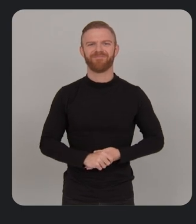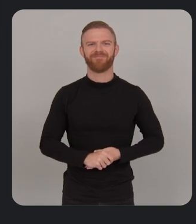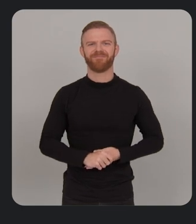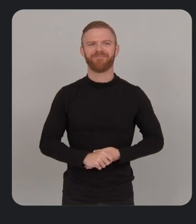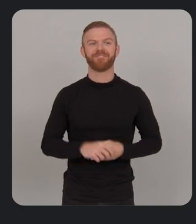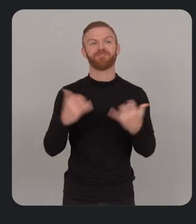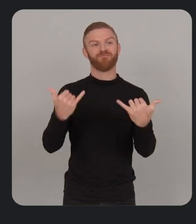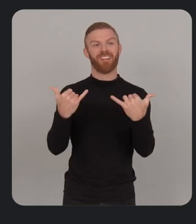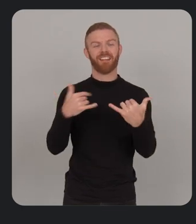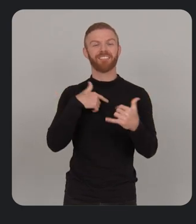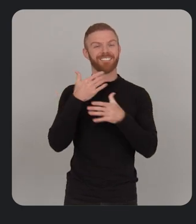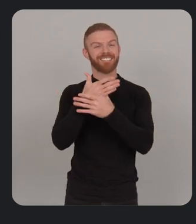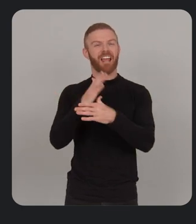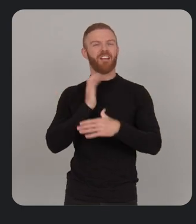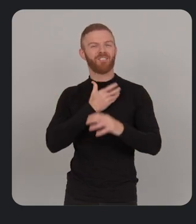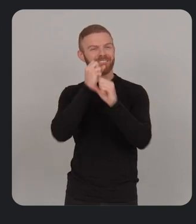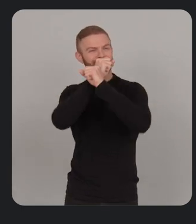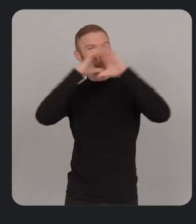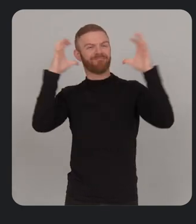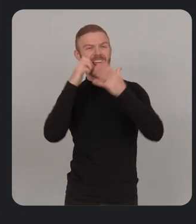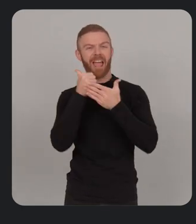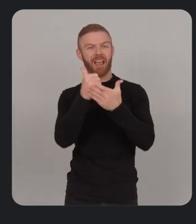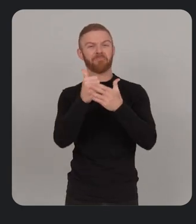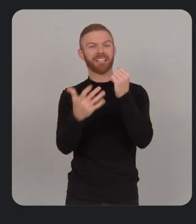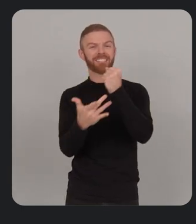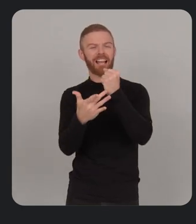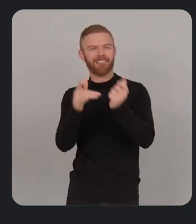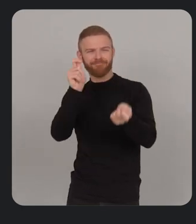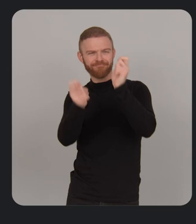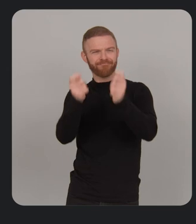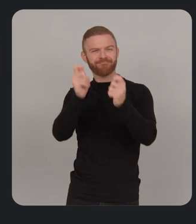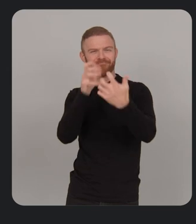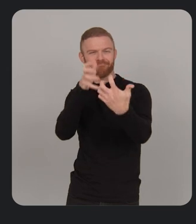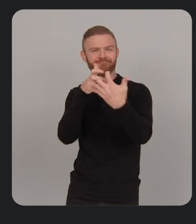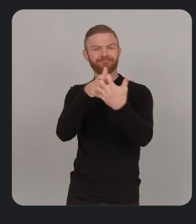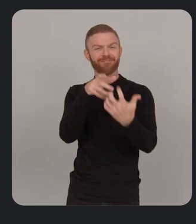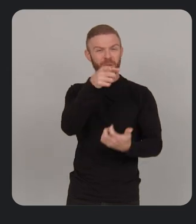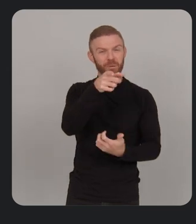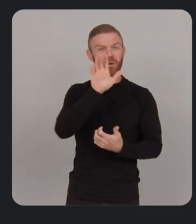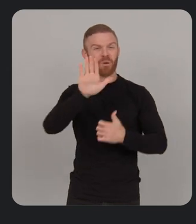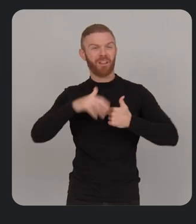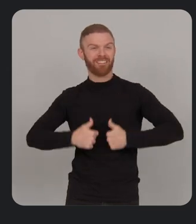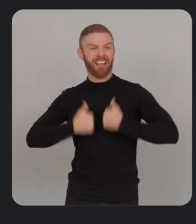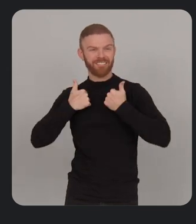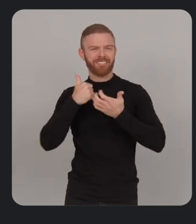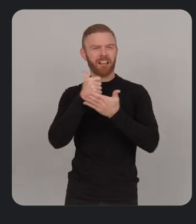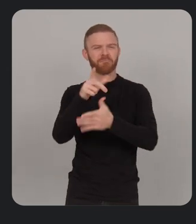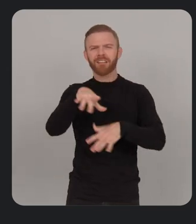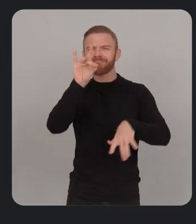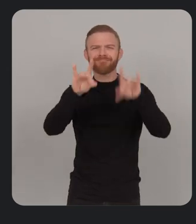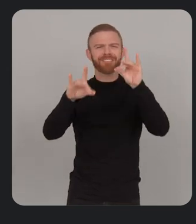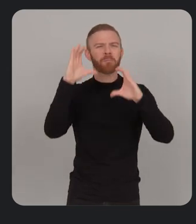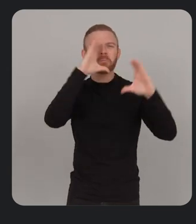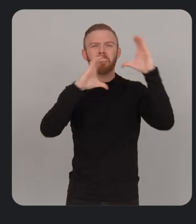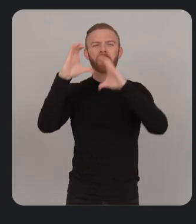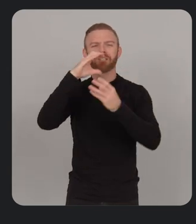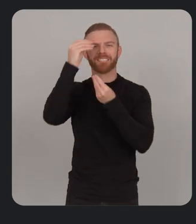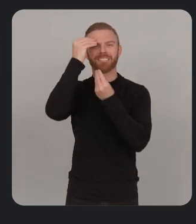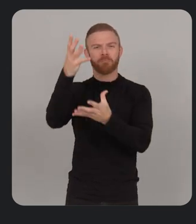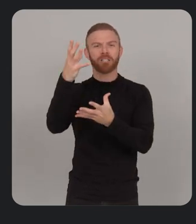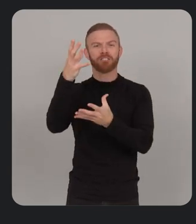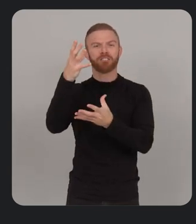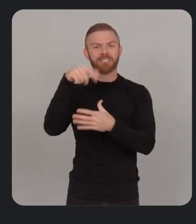today we shared our vision to help technology adapt to you and your life to help you find and explore information